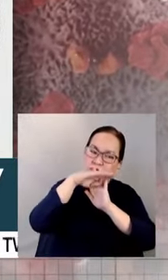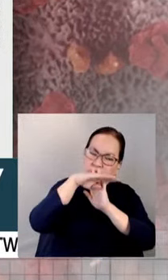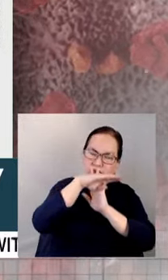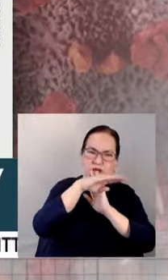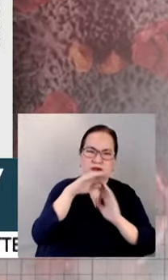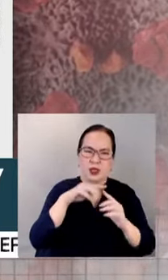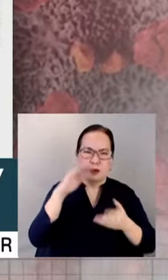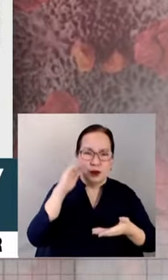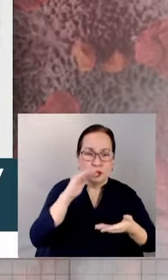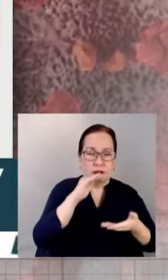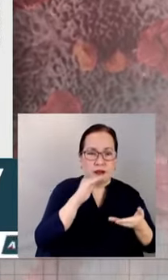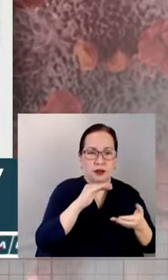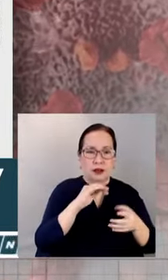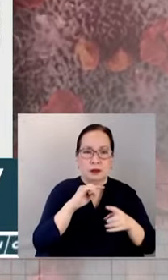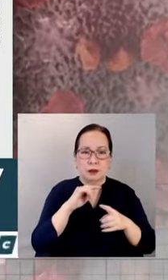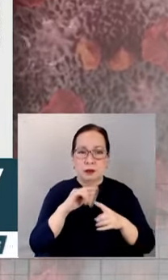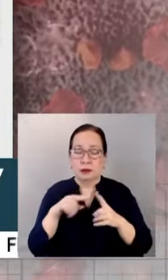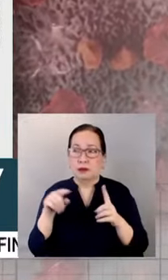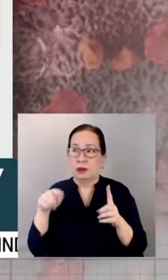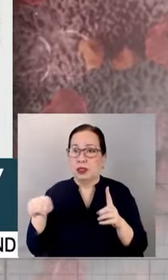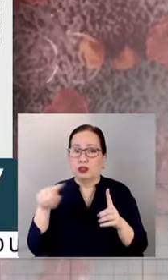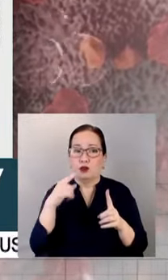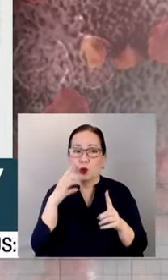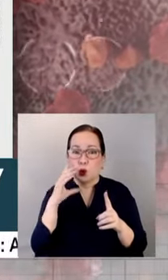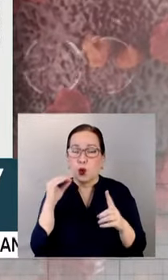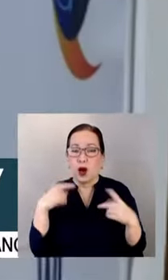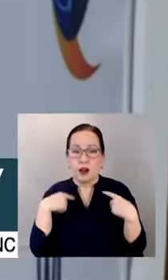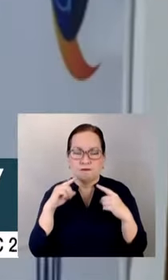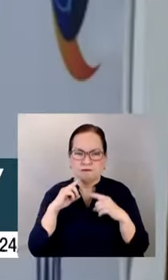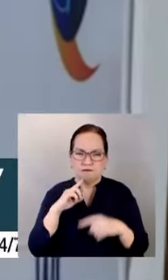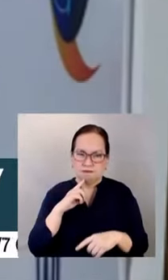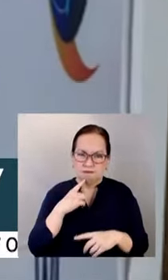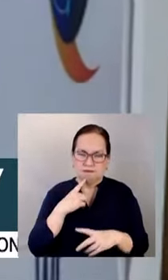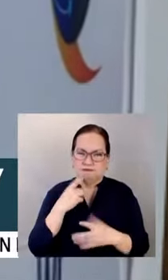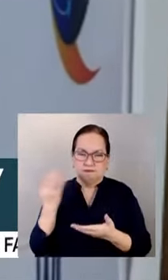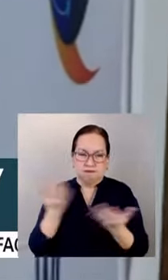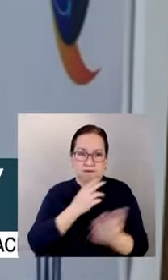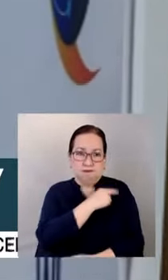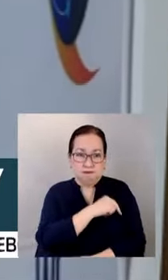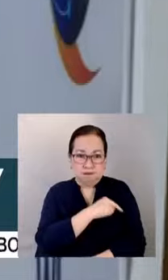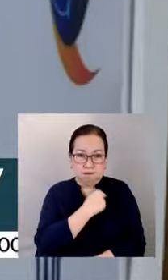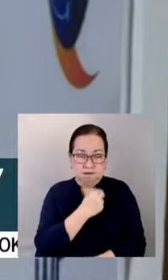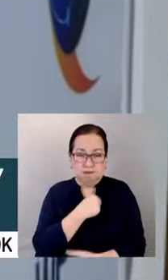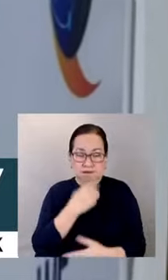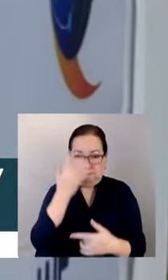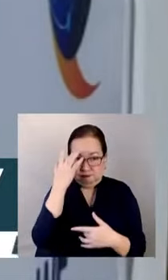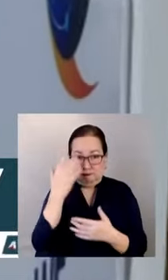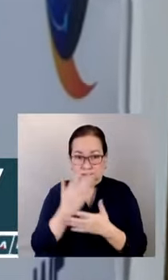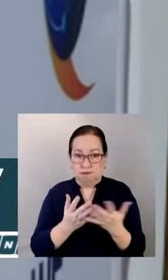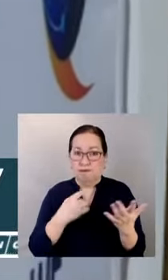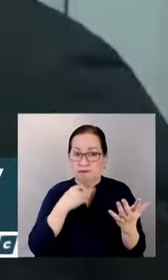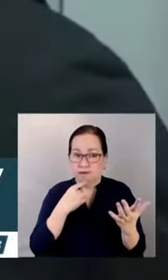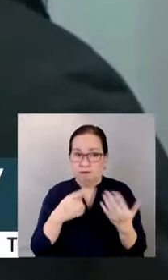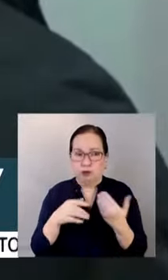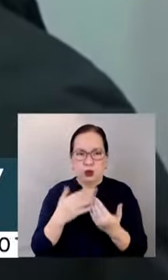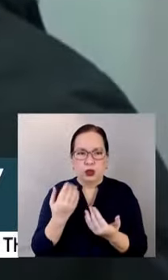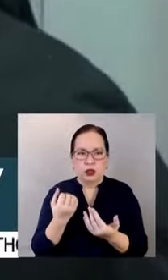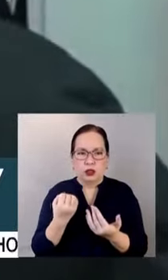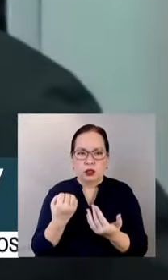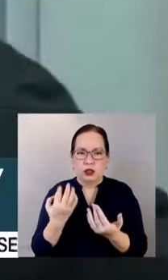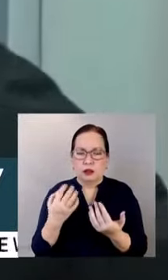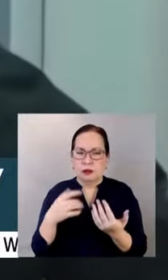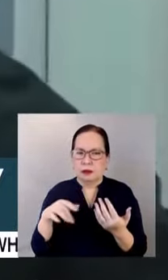observed to slow among those being admitted for severe forms of the disease. Latest projections by the agency show that cases may no